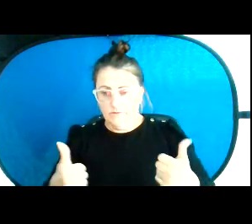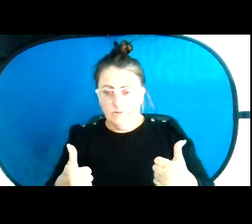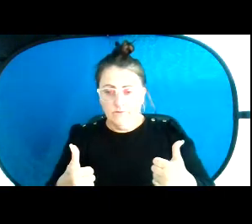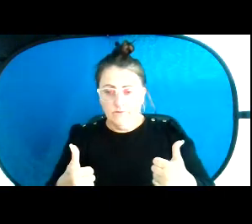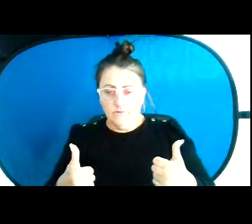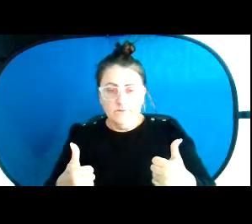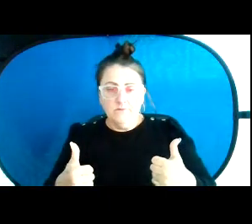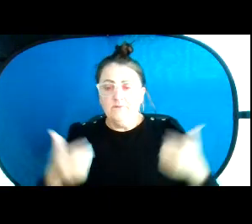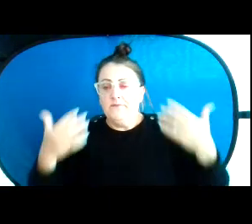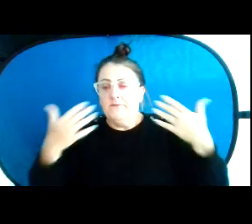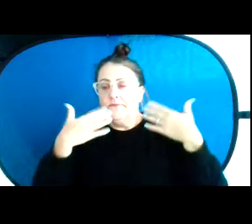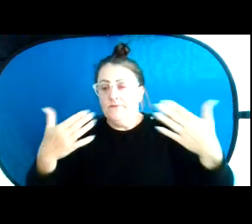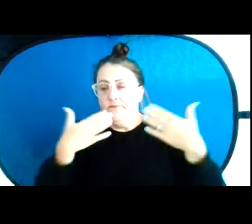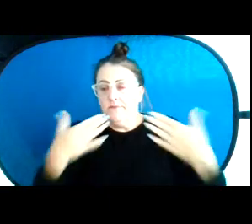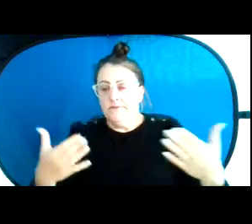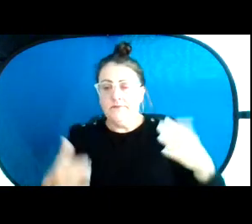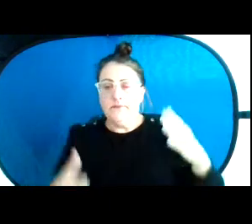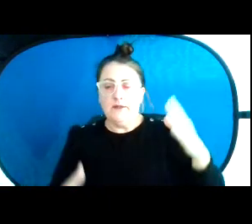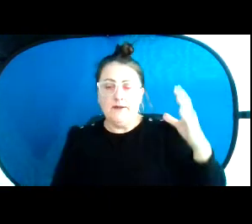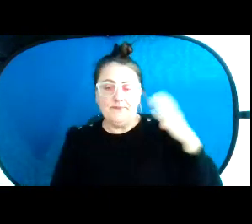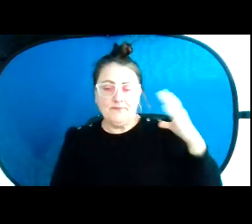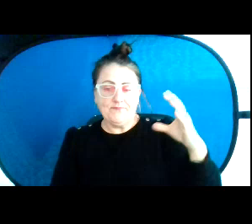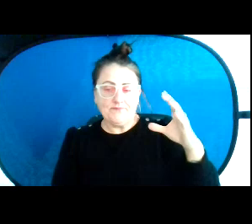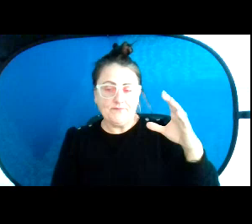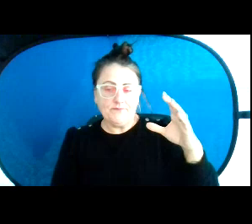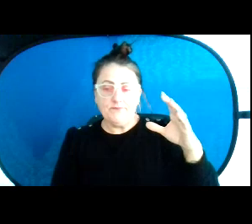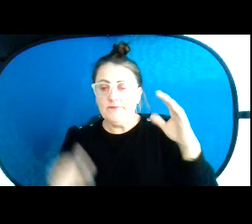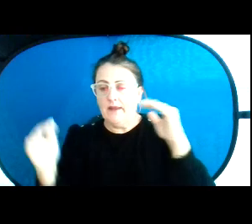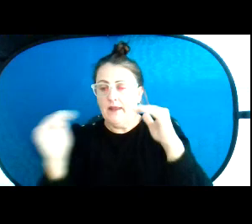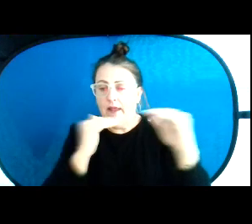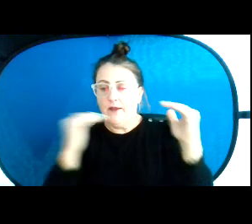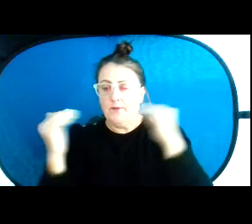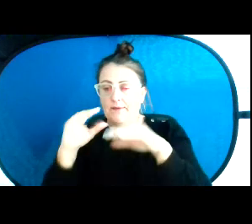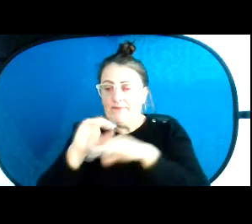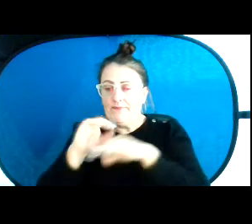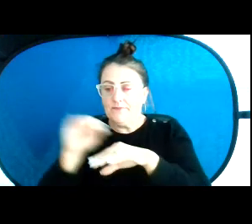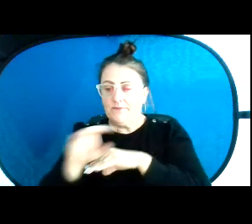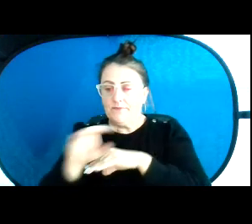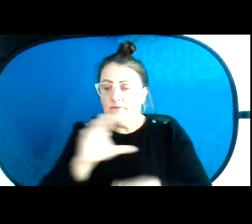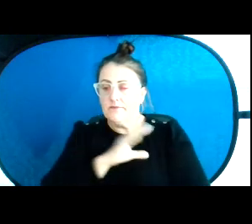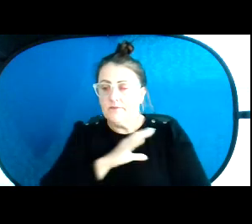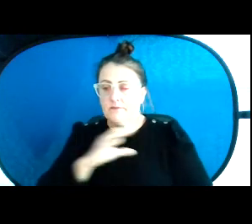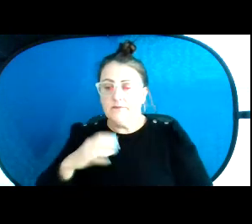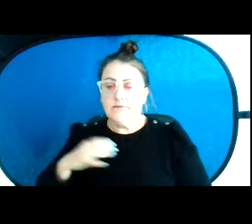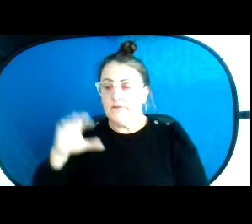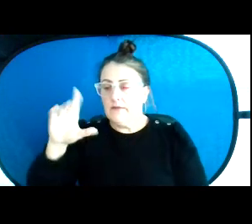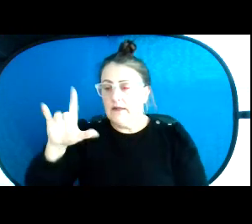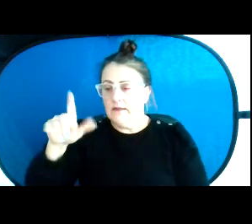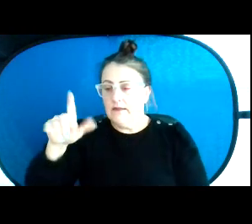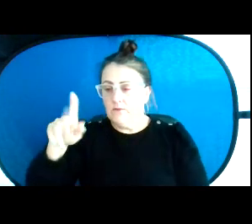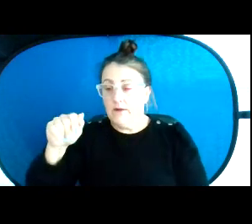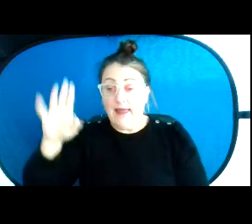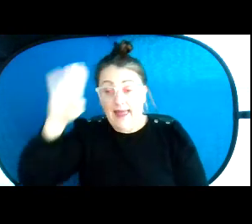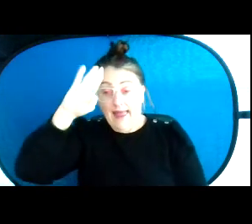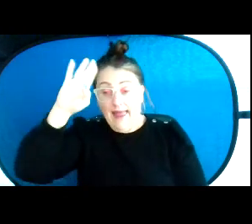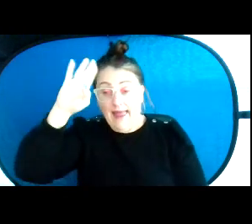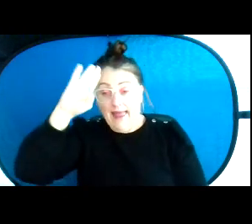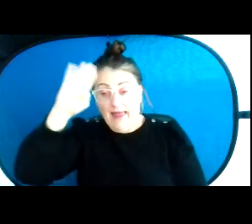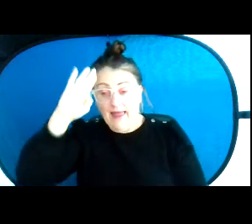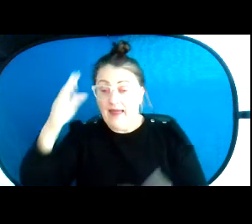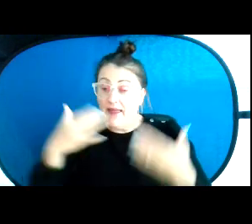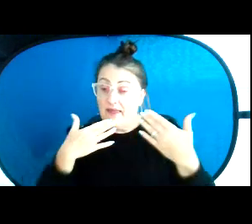Thank you, Chair Armis Kelly. Next, we'll hear from Equity Advisory Committee member Lisa Marie Alvarado. Thank you. Hi, hello. Thank you so much. I'm going to talk